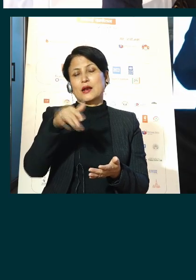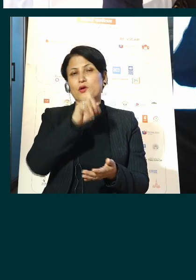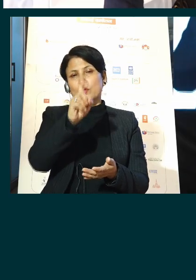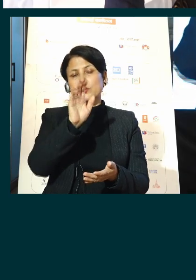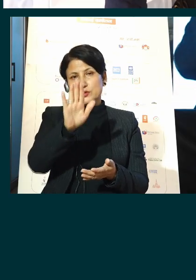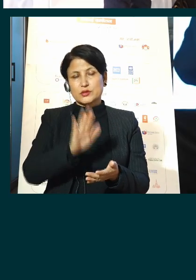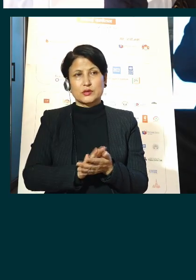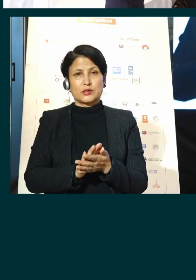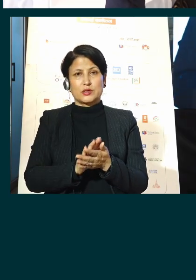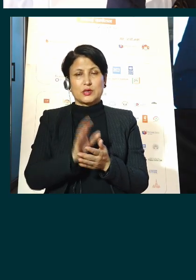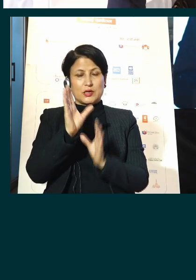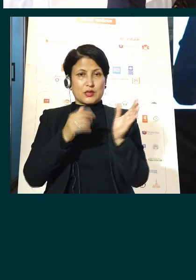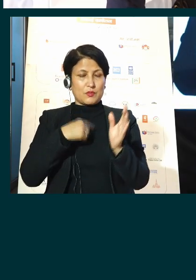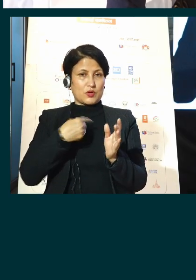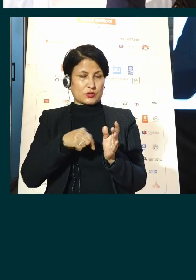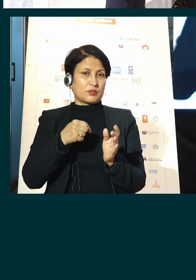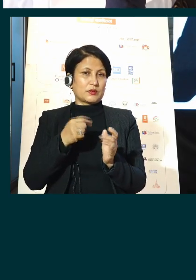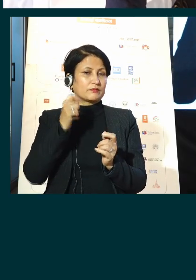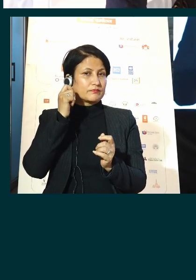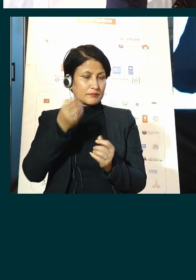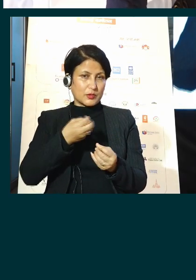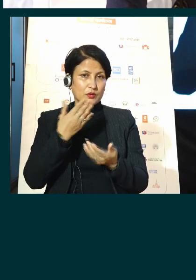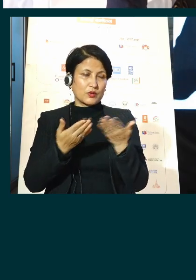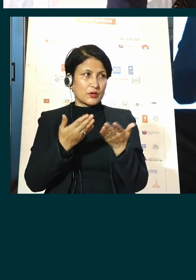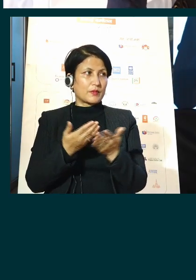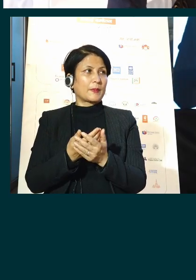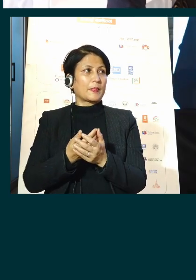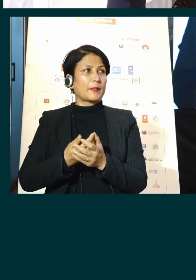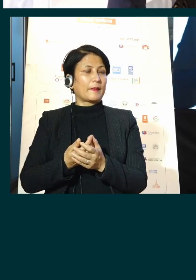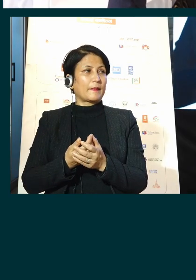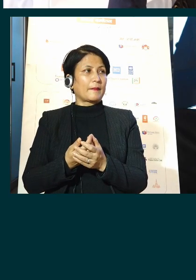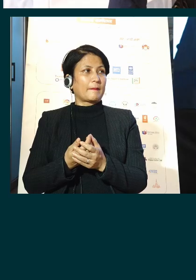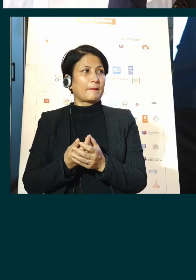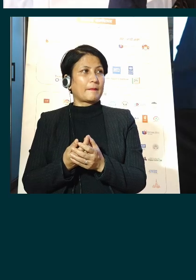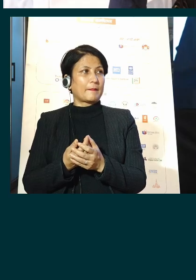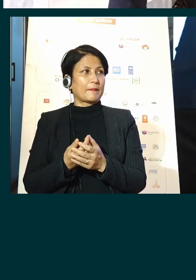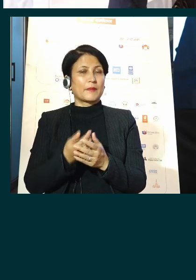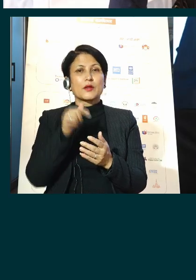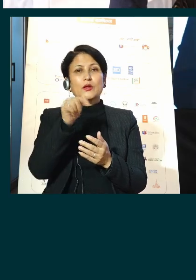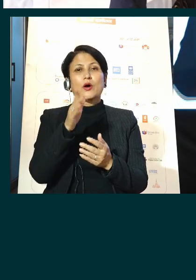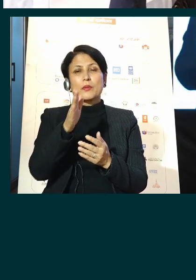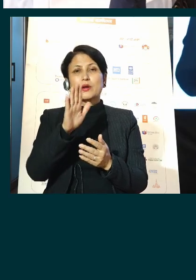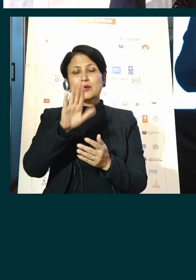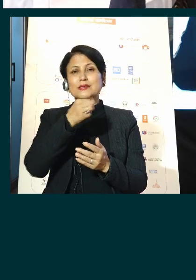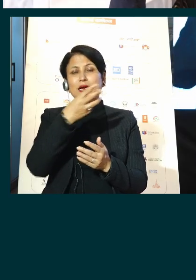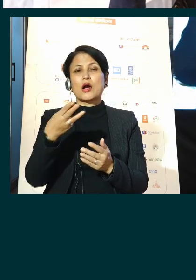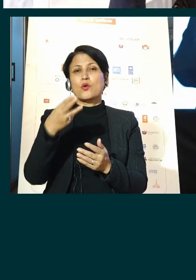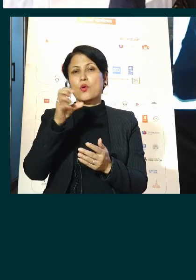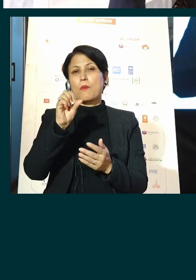I am wrong, please forgive me. There you have constantly used the word 𝐶𝐲 there. As